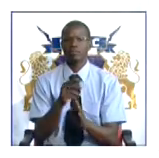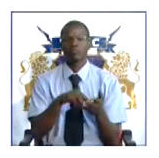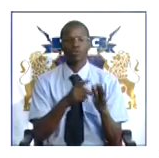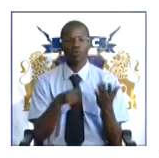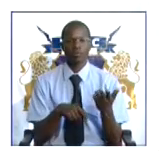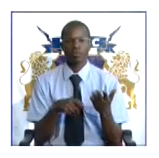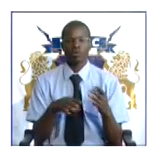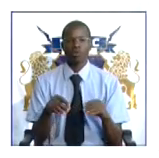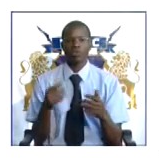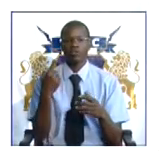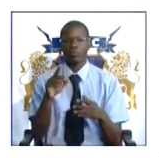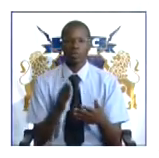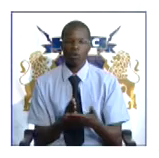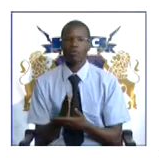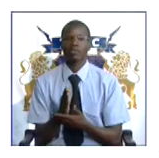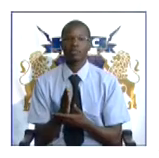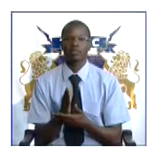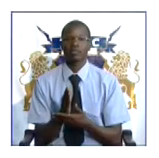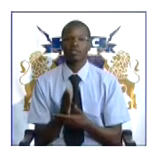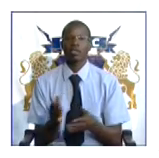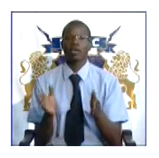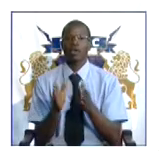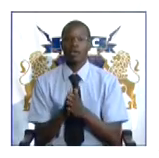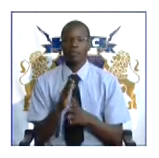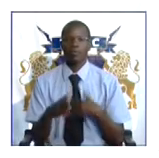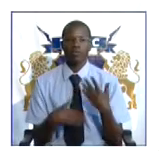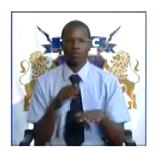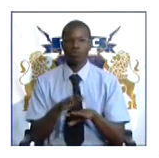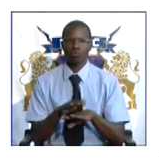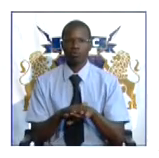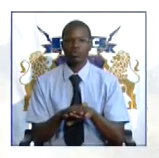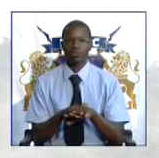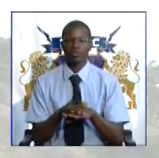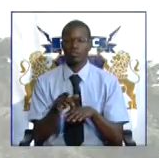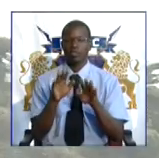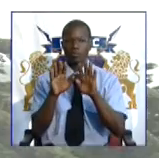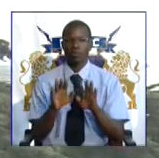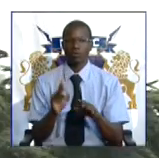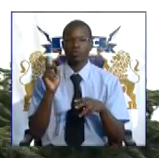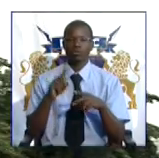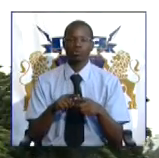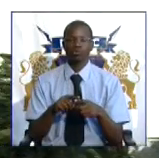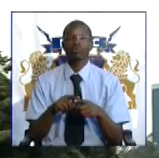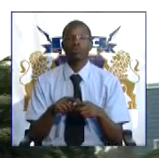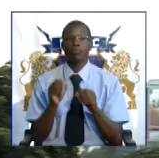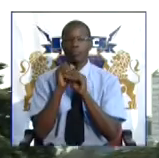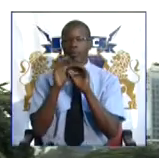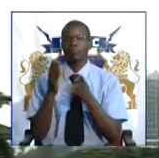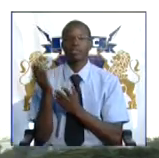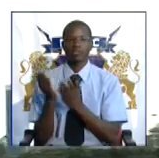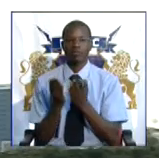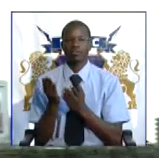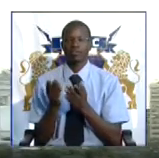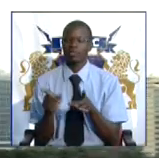being honest and morally upright, is essential to modern public service. It is, in fact,